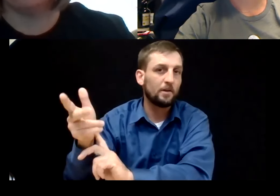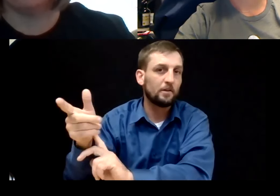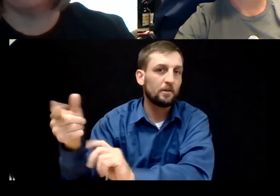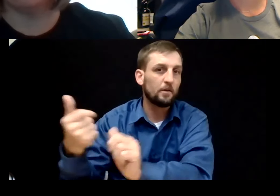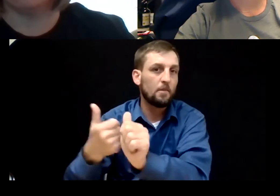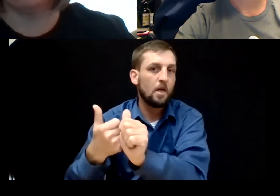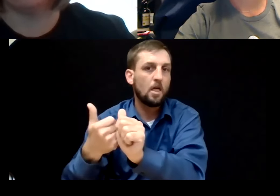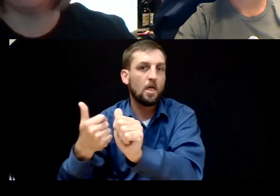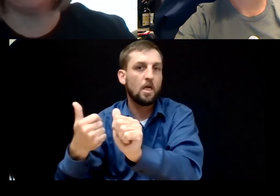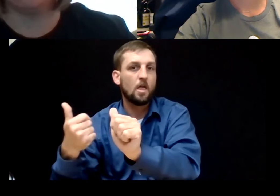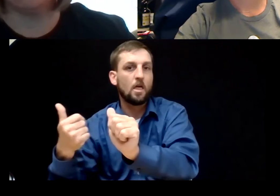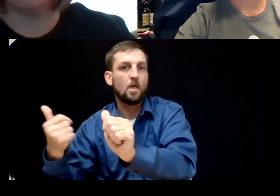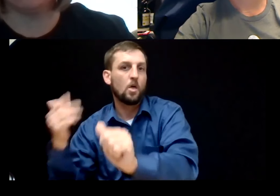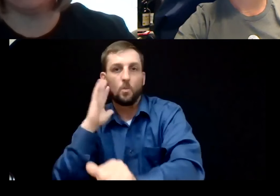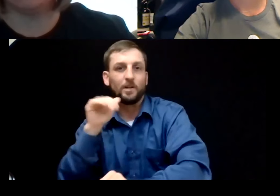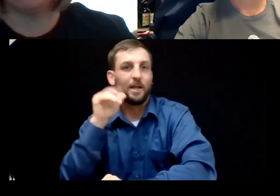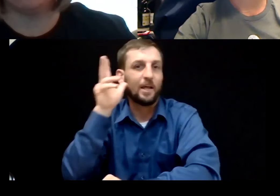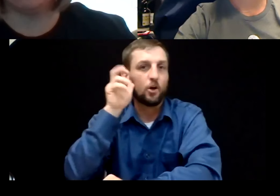Okay.